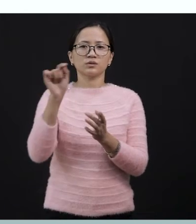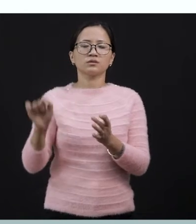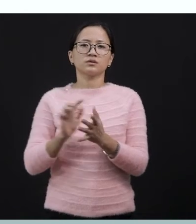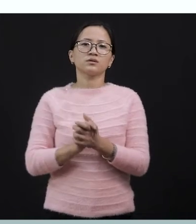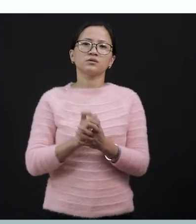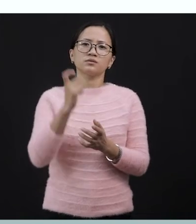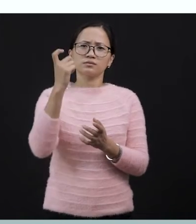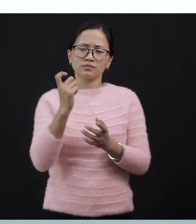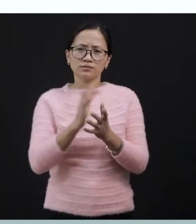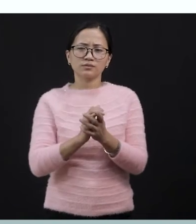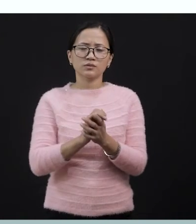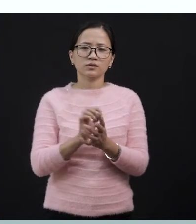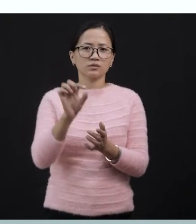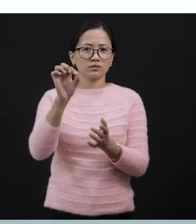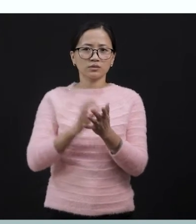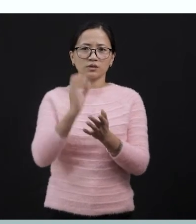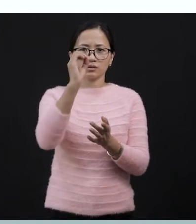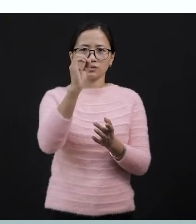Carbon dioxide consists of